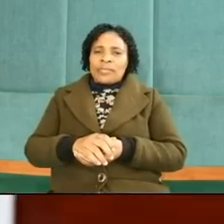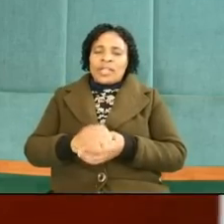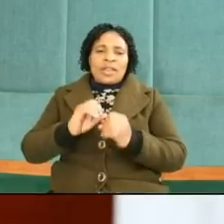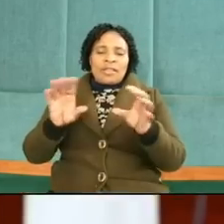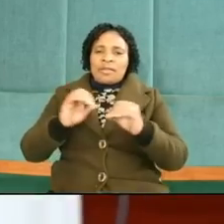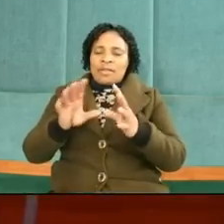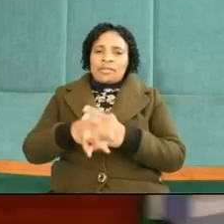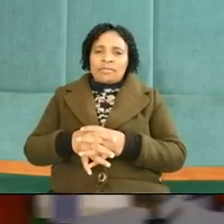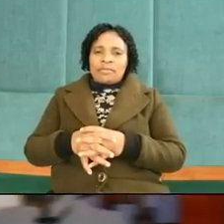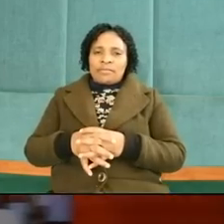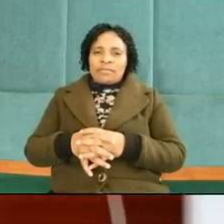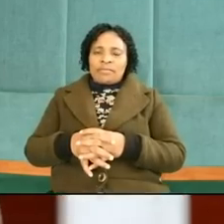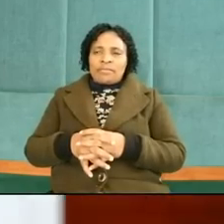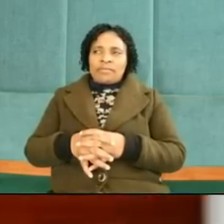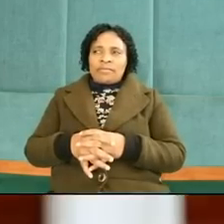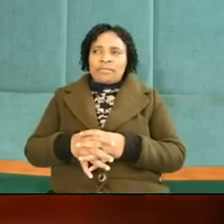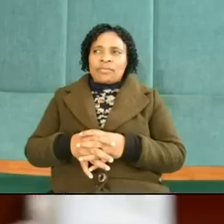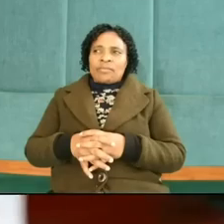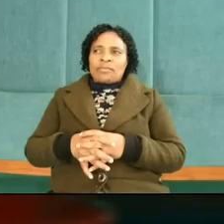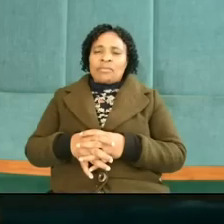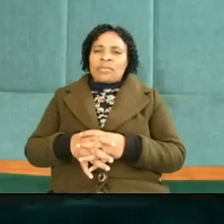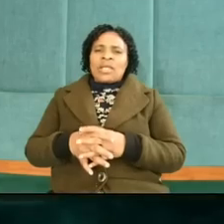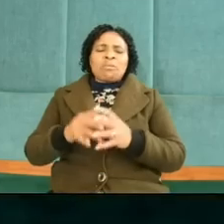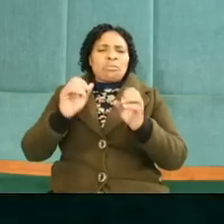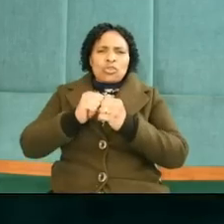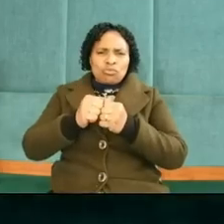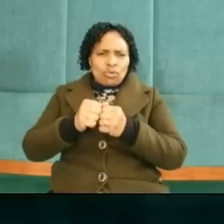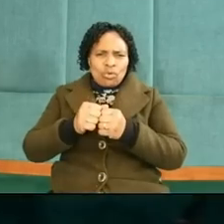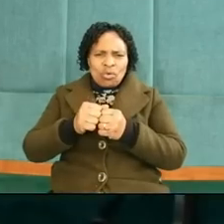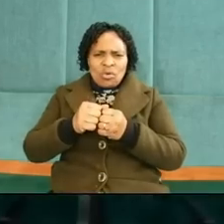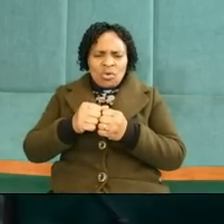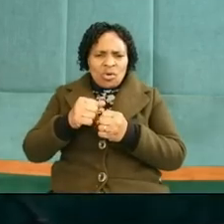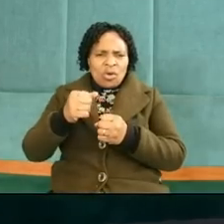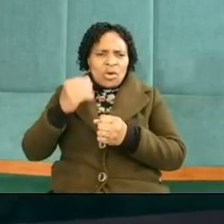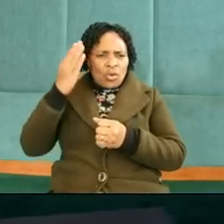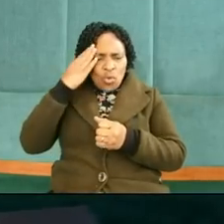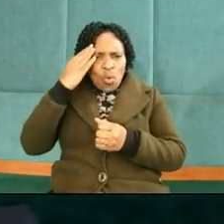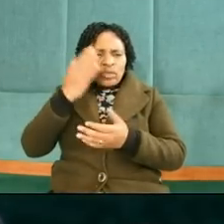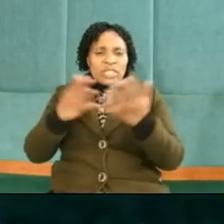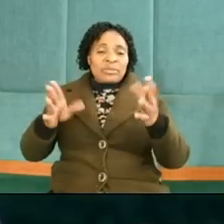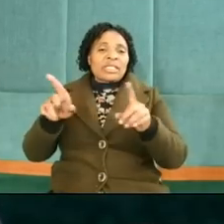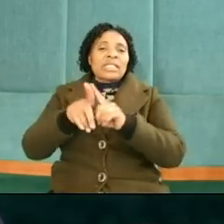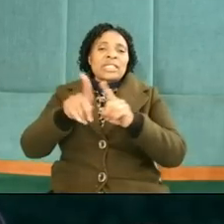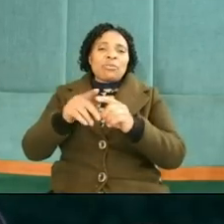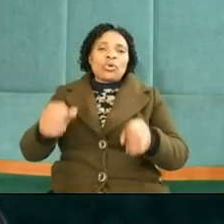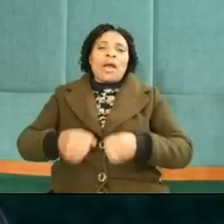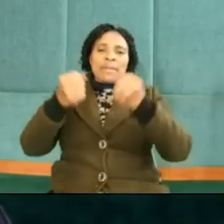Nothing. Because they did not perceive that something like that could